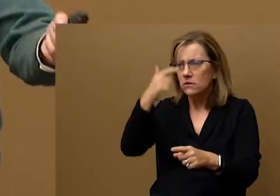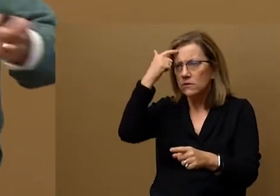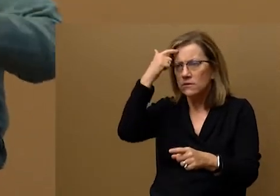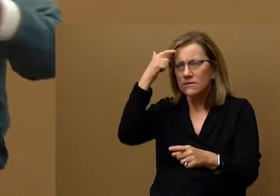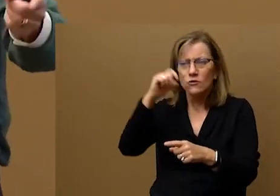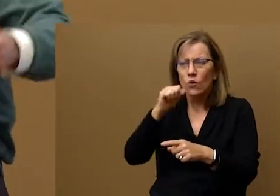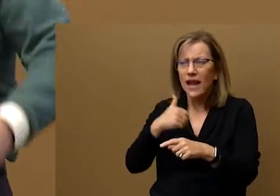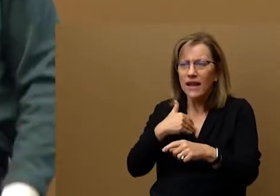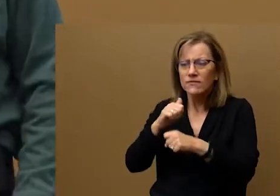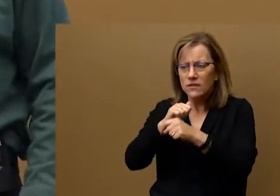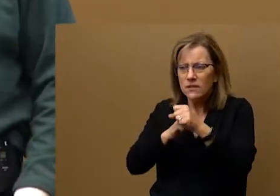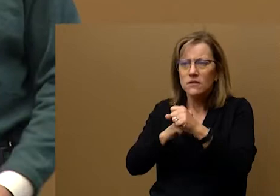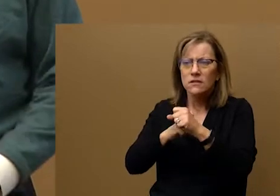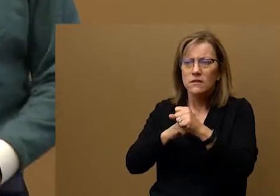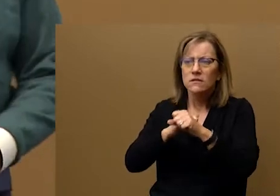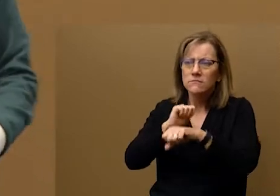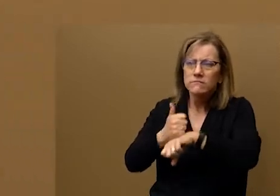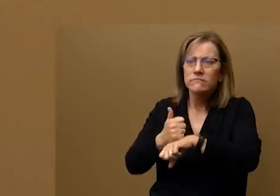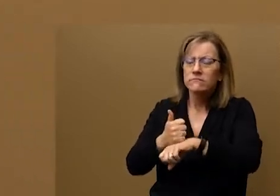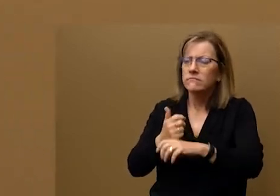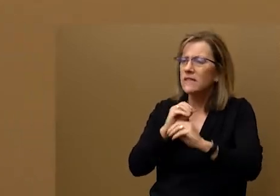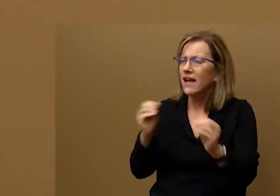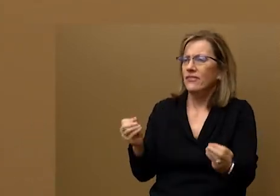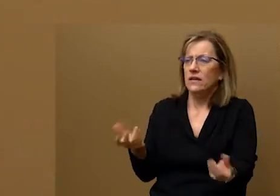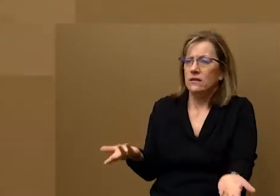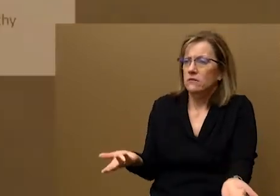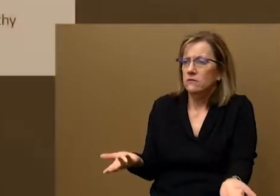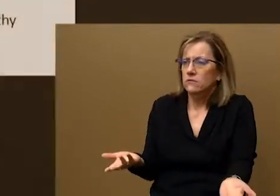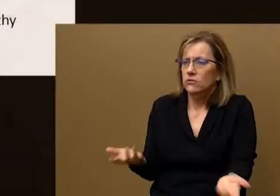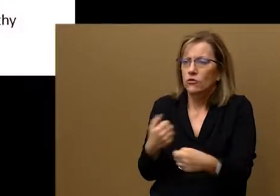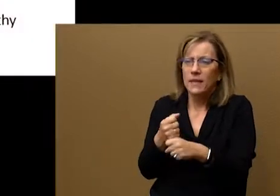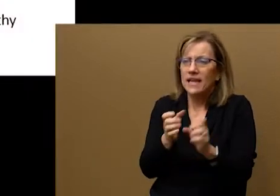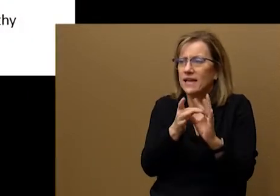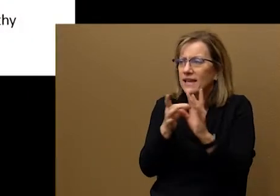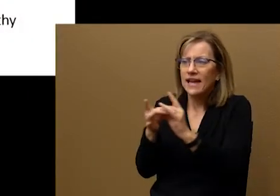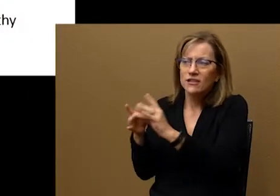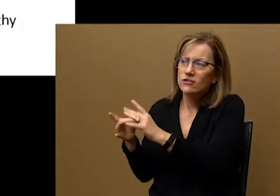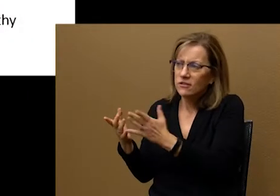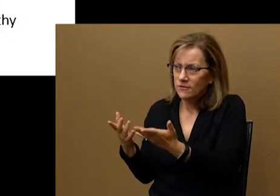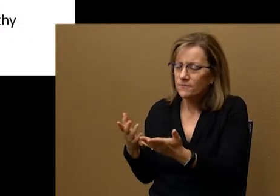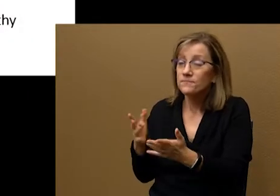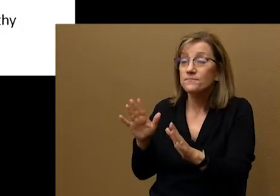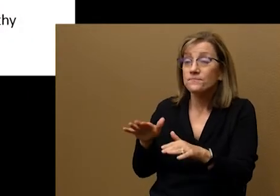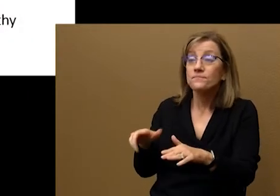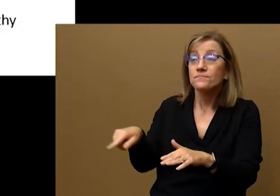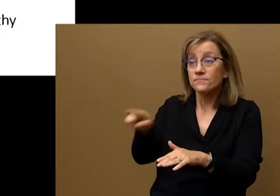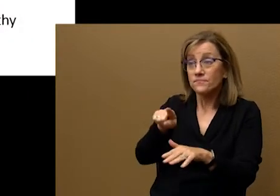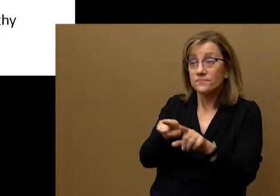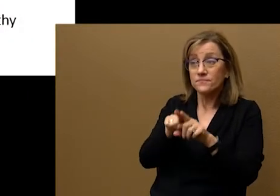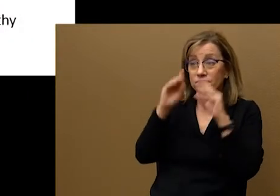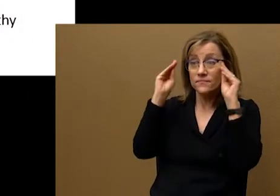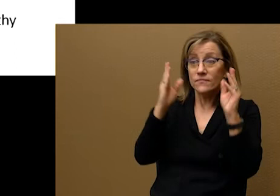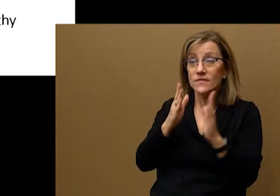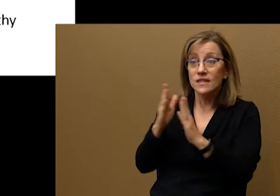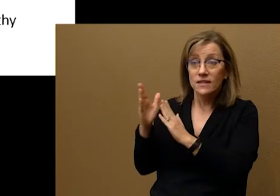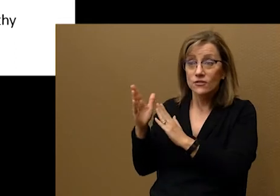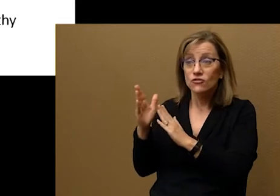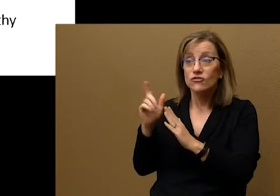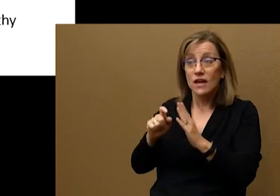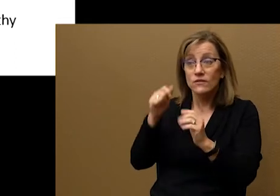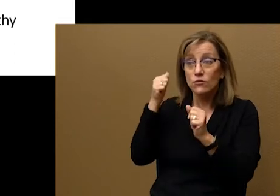have the ability to make those connections? Okay. Then there's, related to that, you know, as teachers, theory of mind,